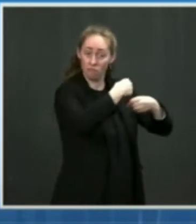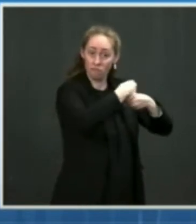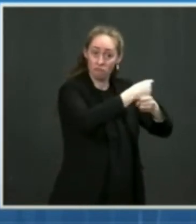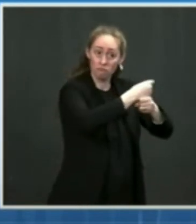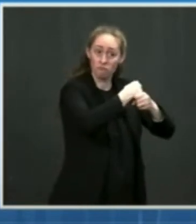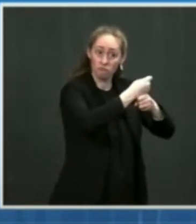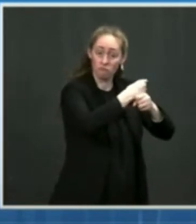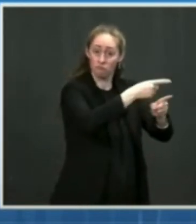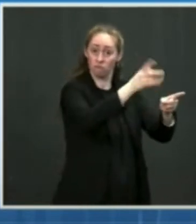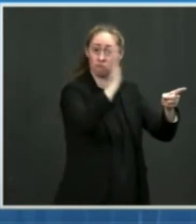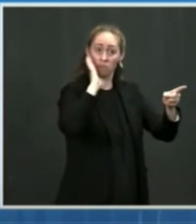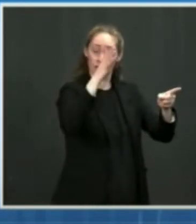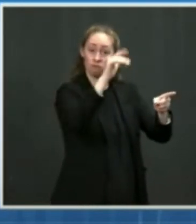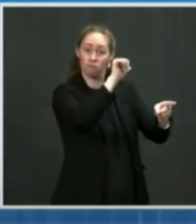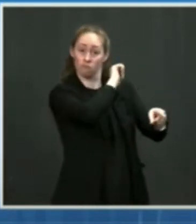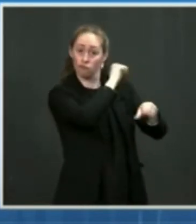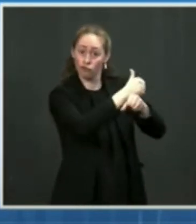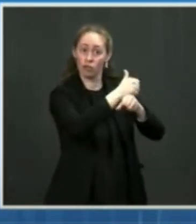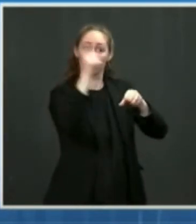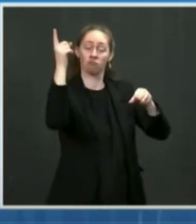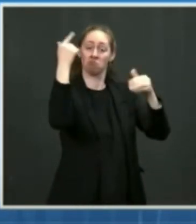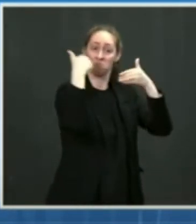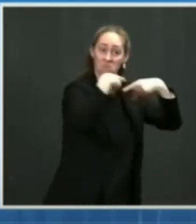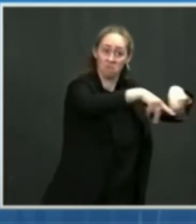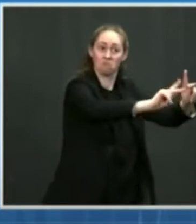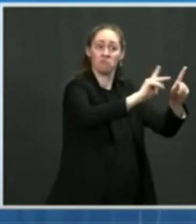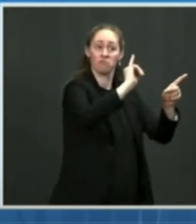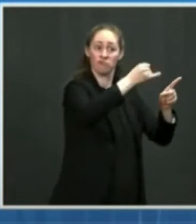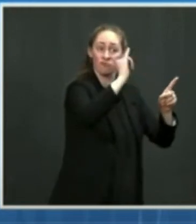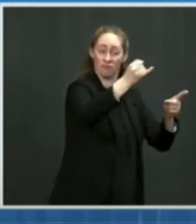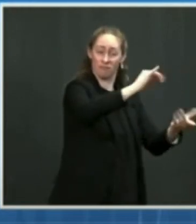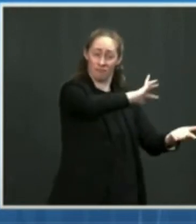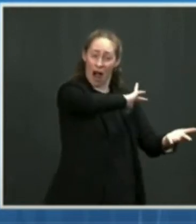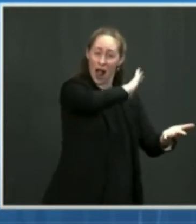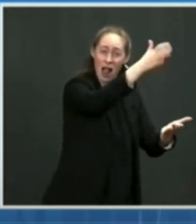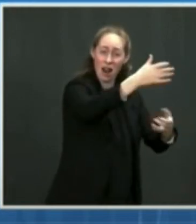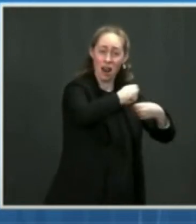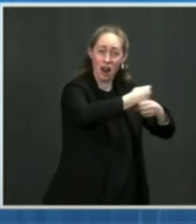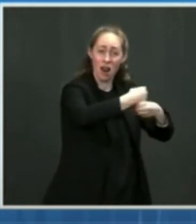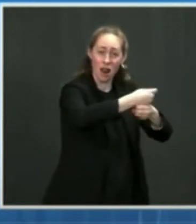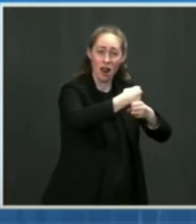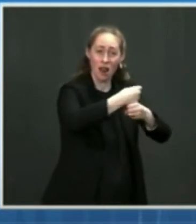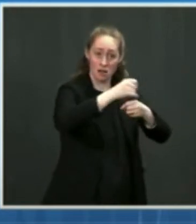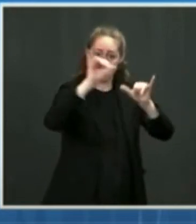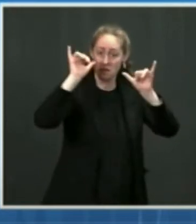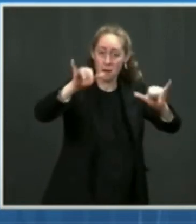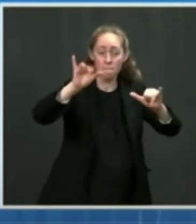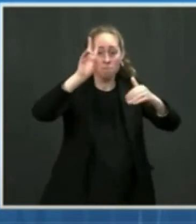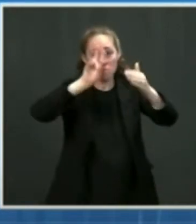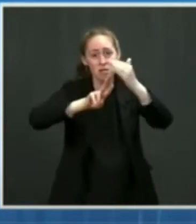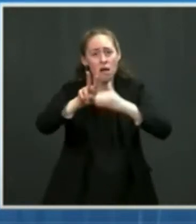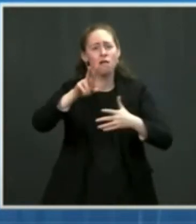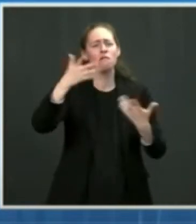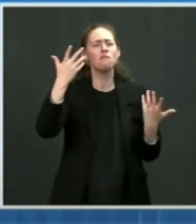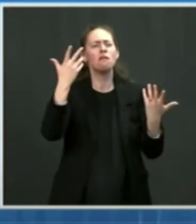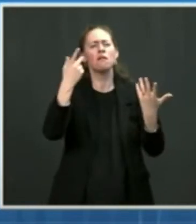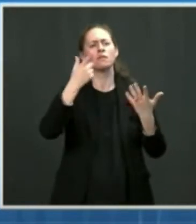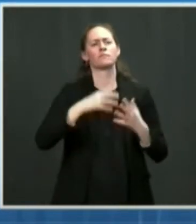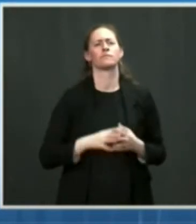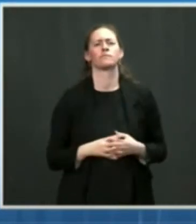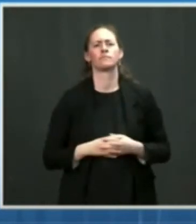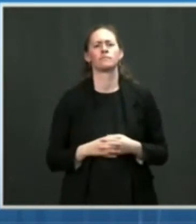and for J&J to hit the 24 million target that's been forecast. Let me begin with the big picture. 90 million